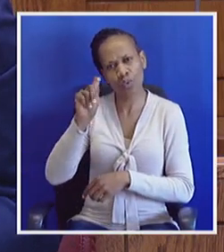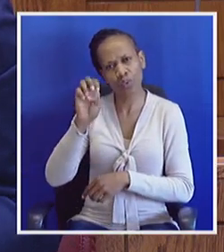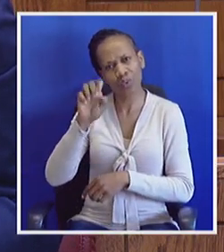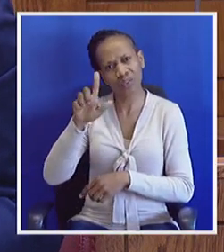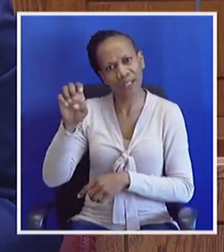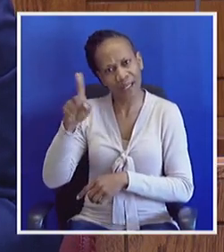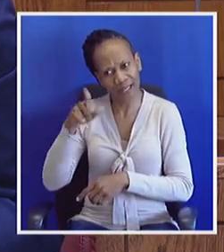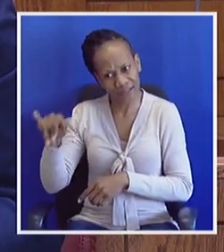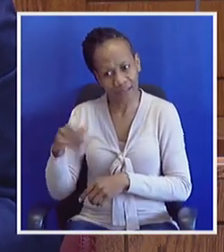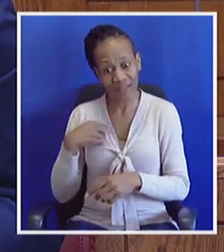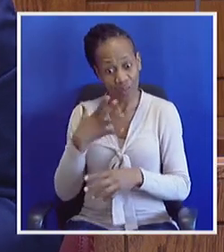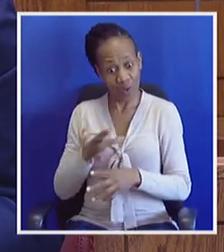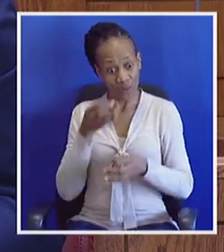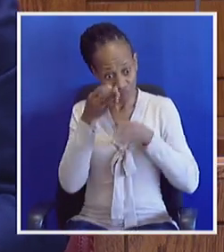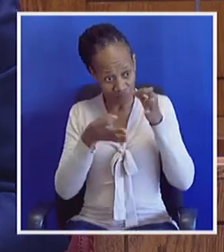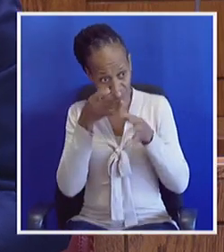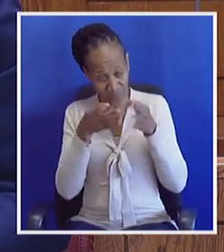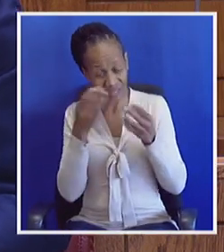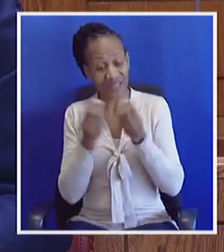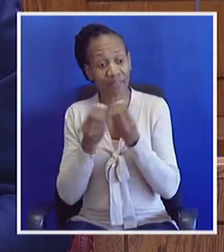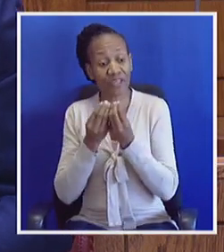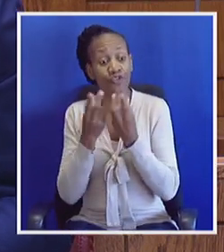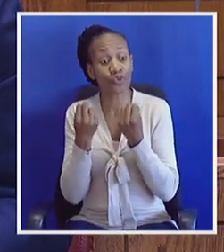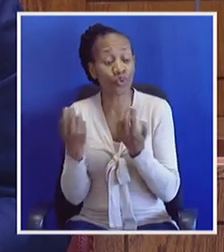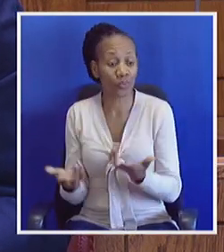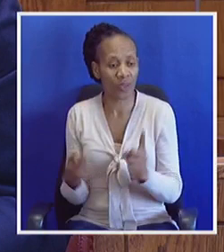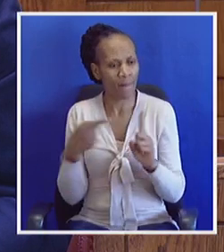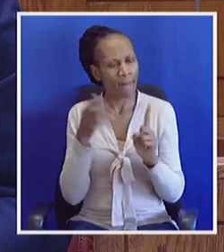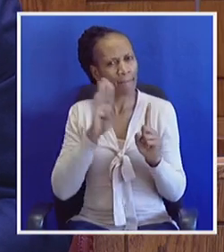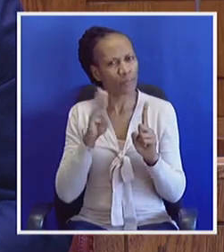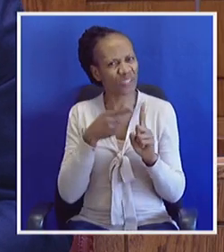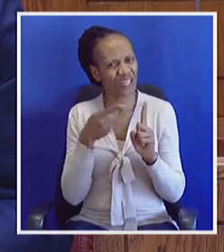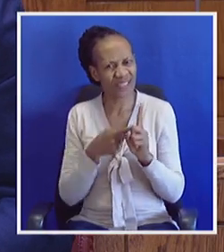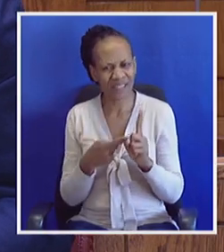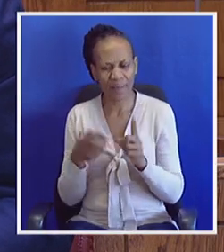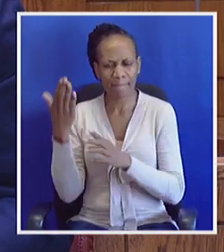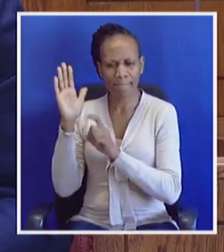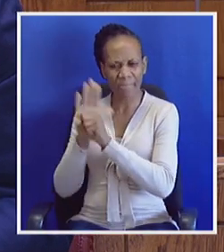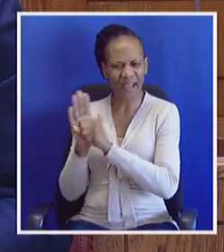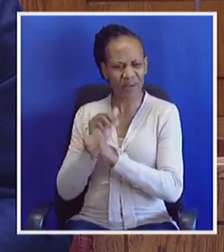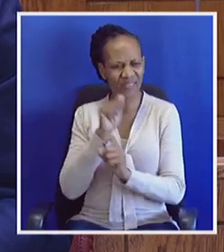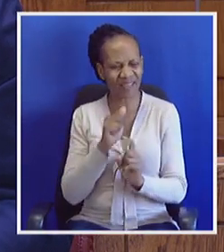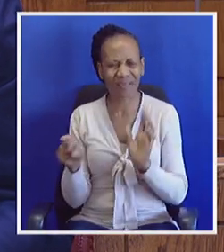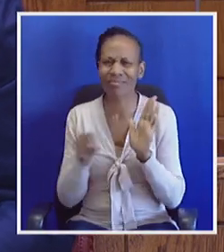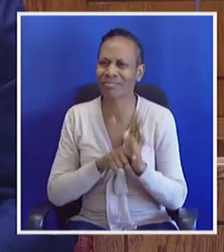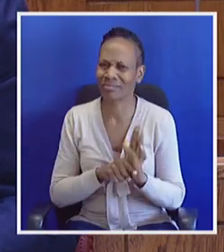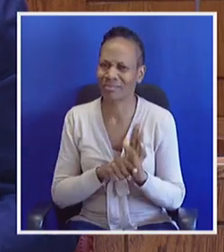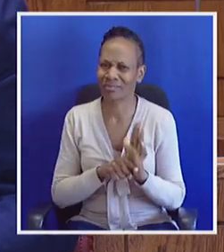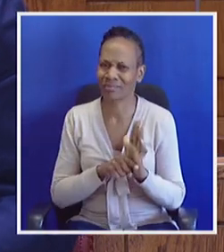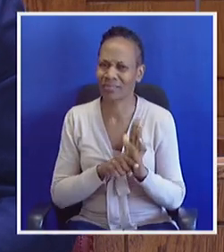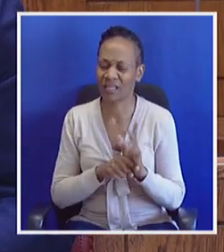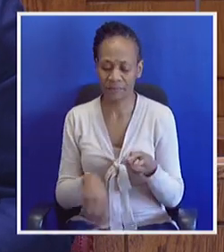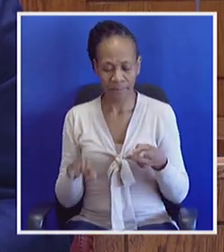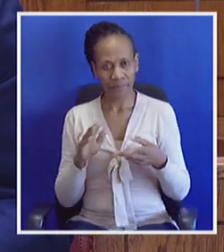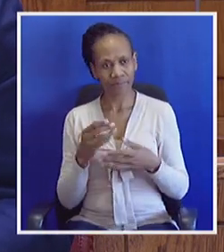another side of Sandile Buthelezi you haven't told us. He has a controversial and a questionable past as the new CEO.